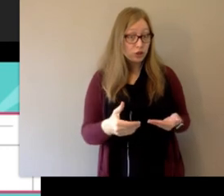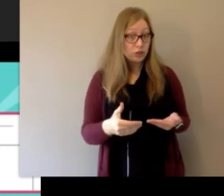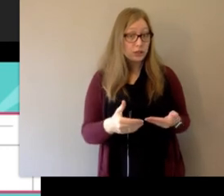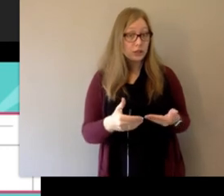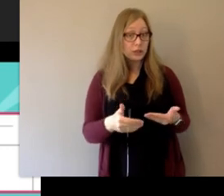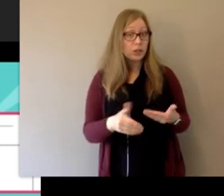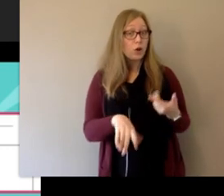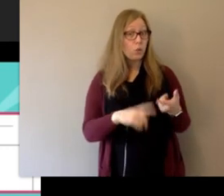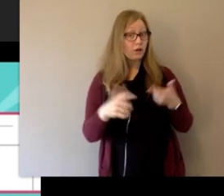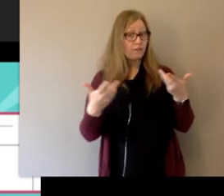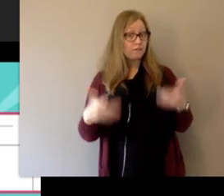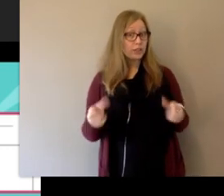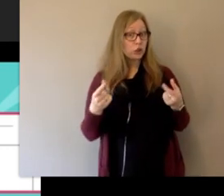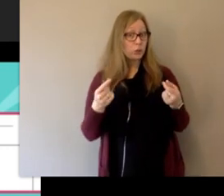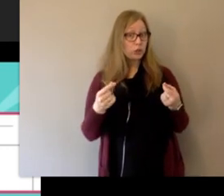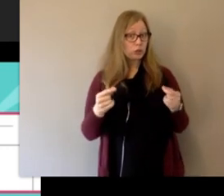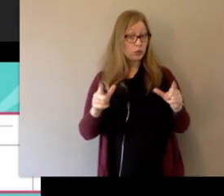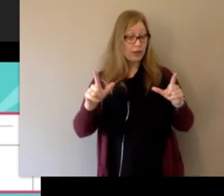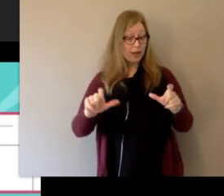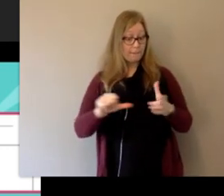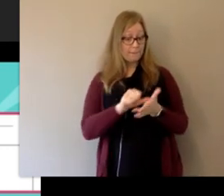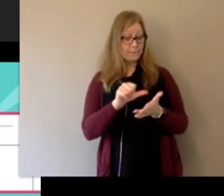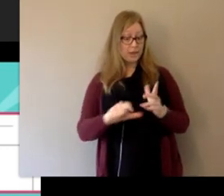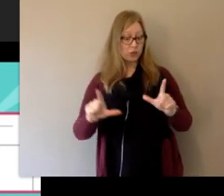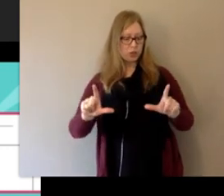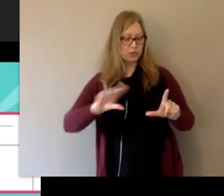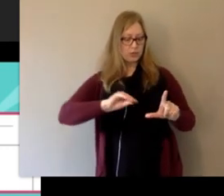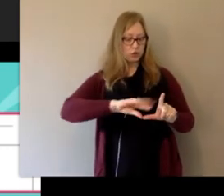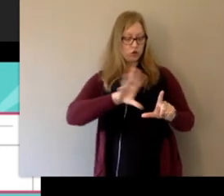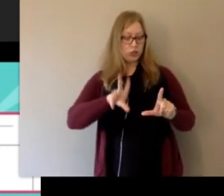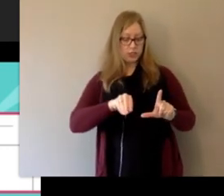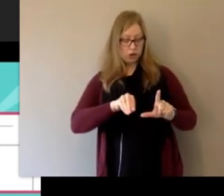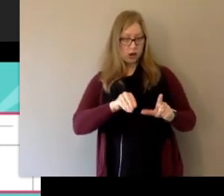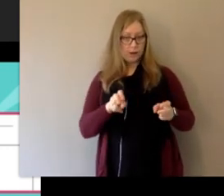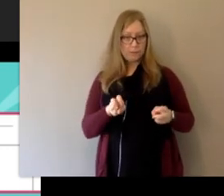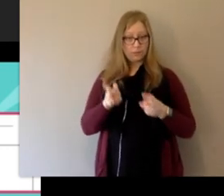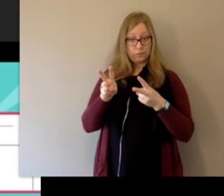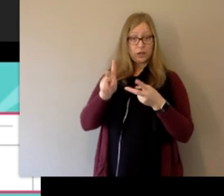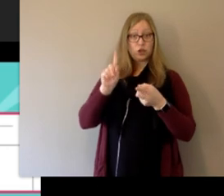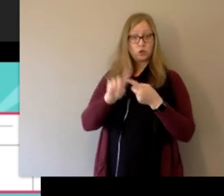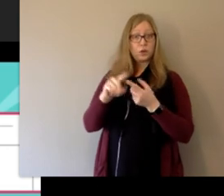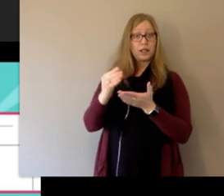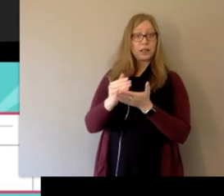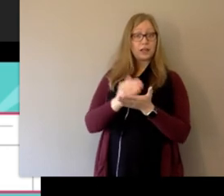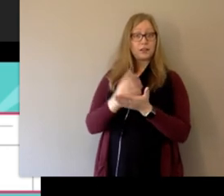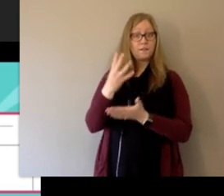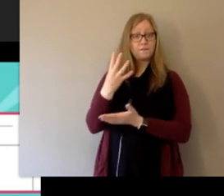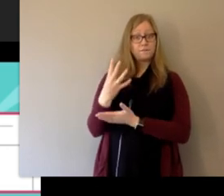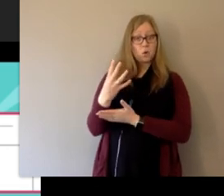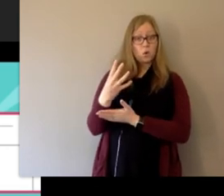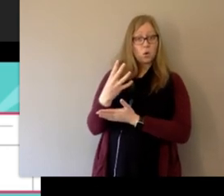of the introduction page and submit it to what you see here, Lesson 4 Speech Outline